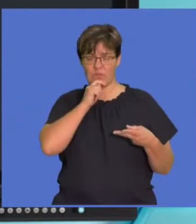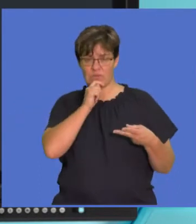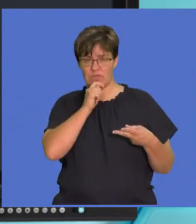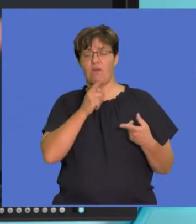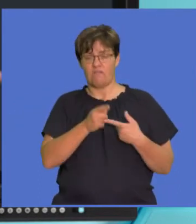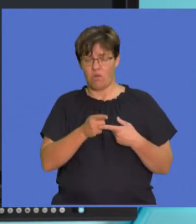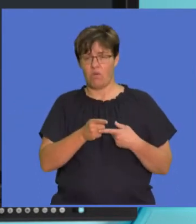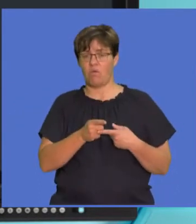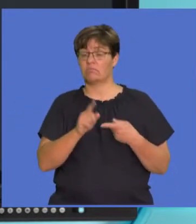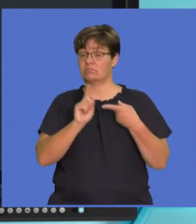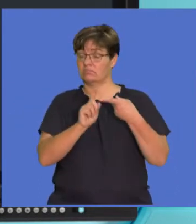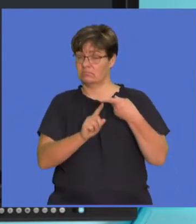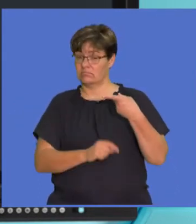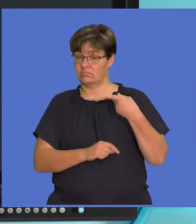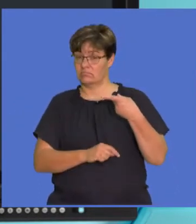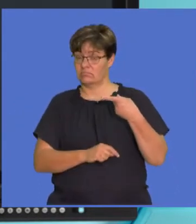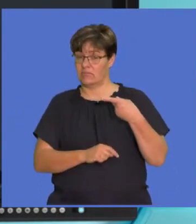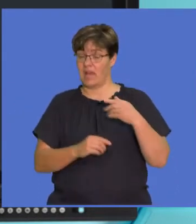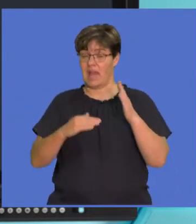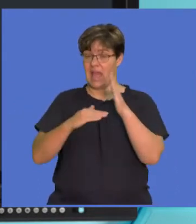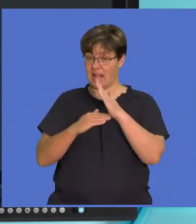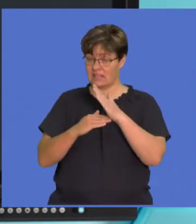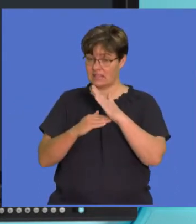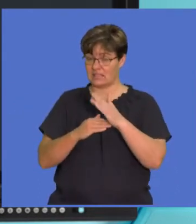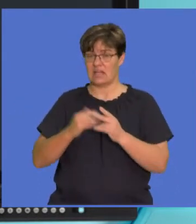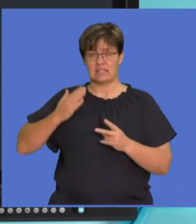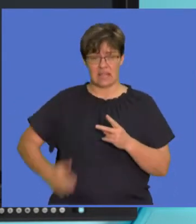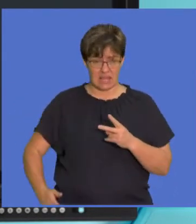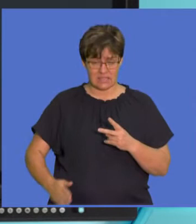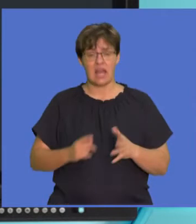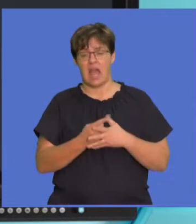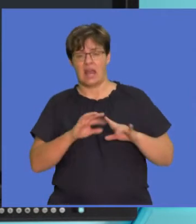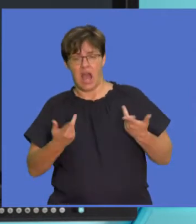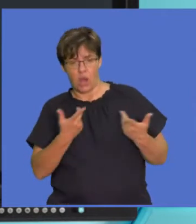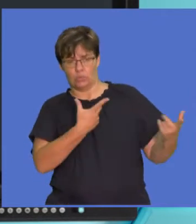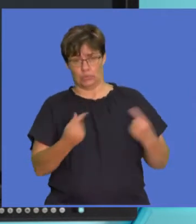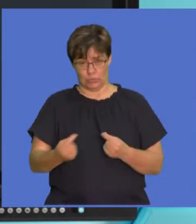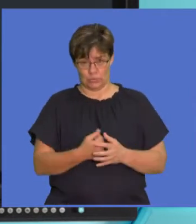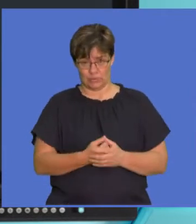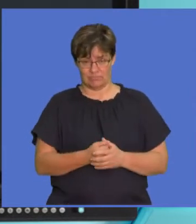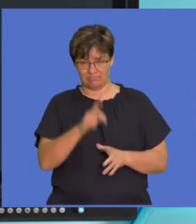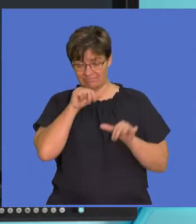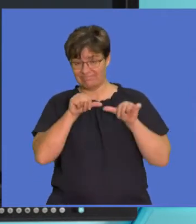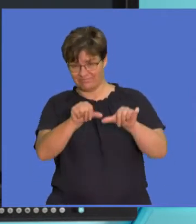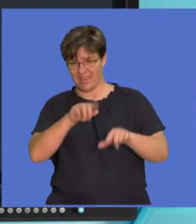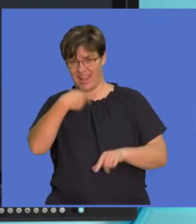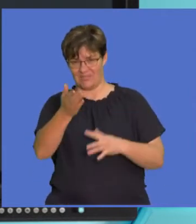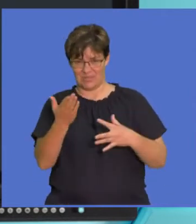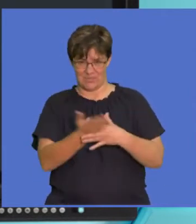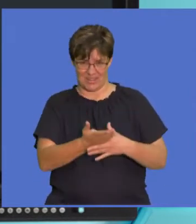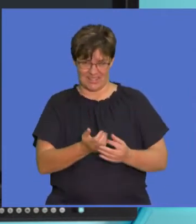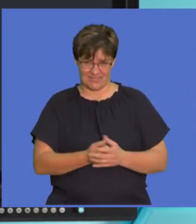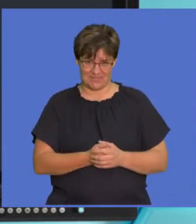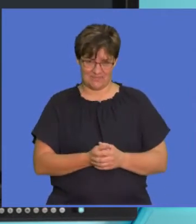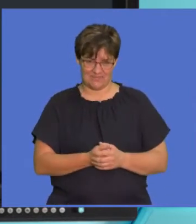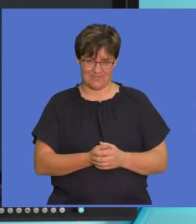reciprocals to solve for sides, 1, to solve for angles, and how do I go about to do that. Stay tuned, I'll